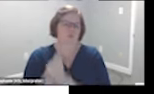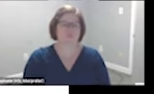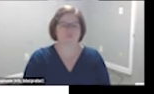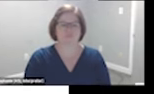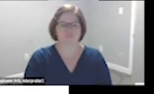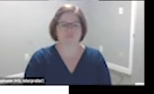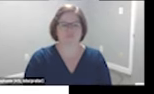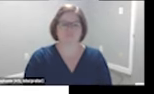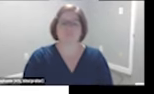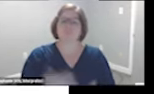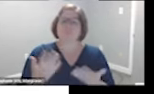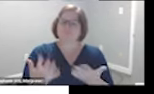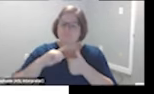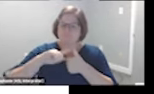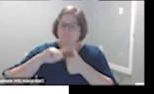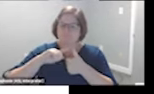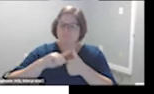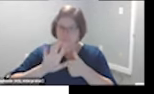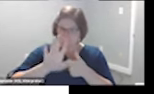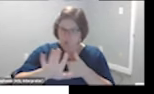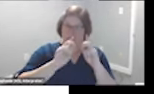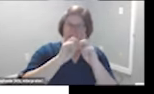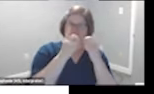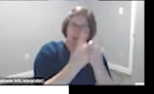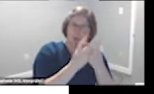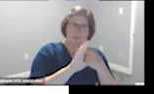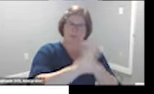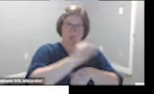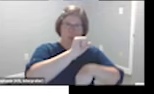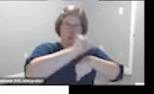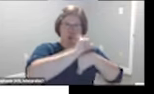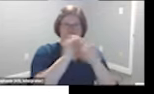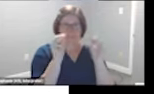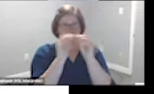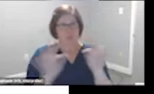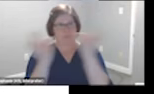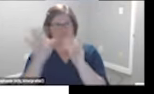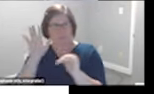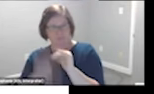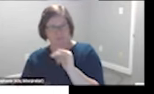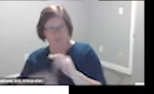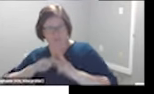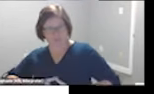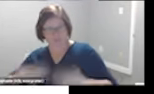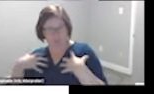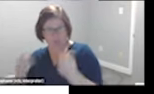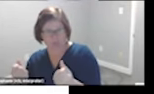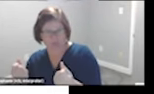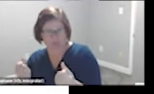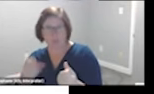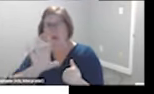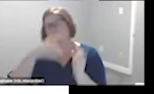Does your department place work over one's physical health? Do people brag about having never taken a sick day or pushing